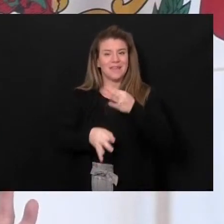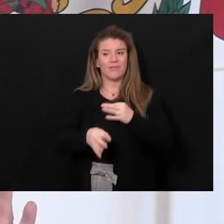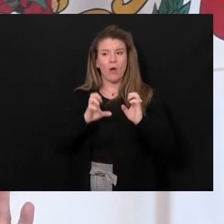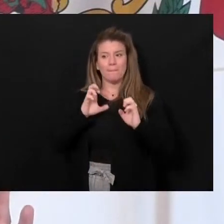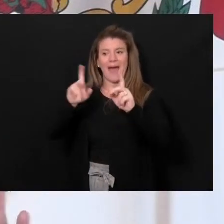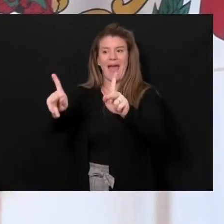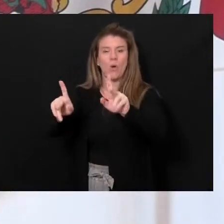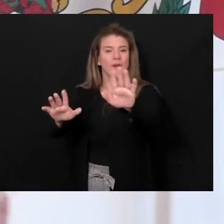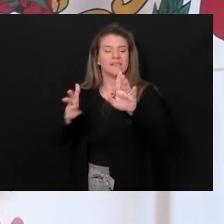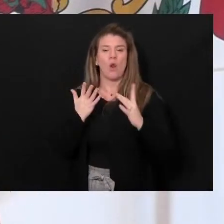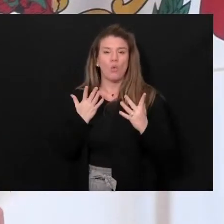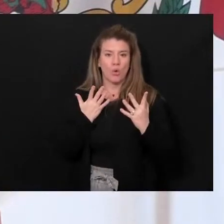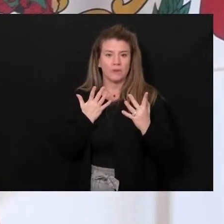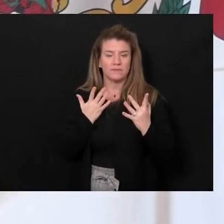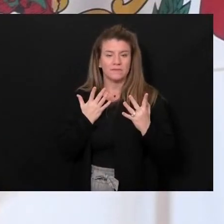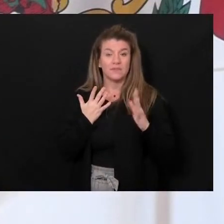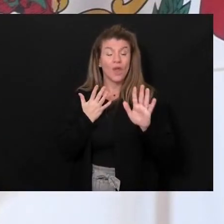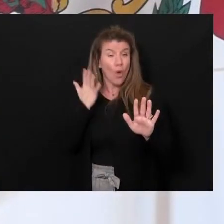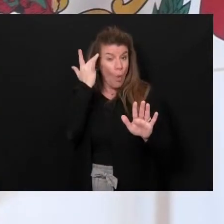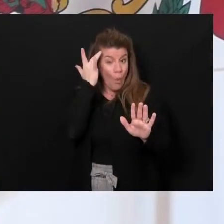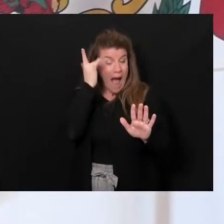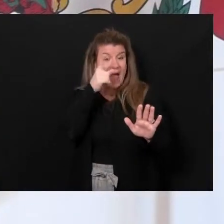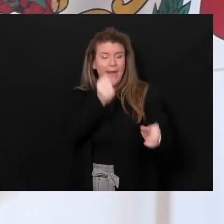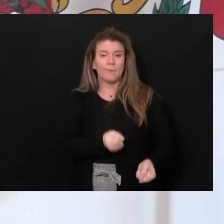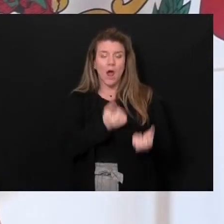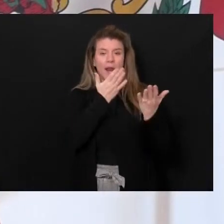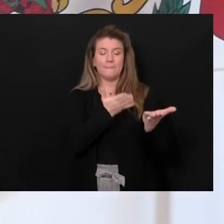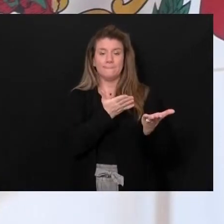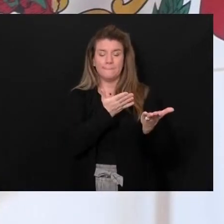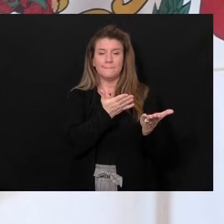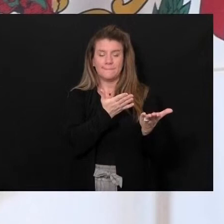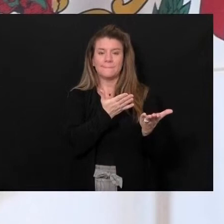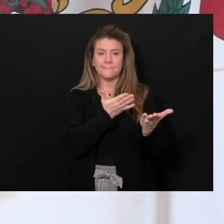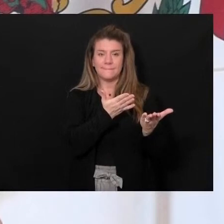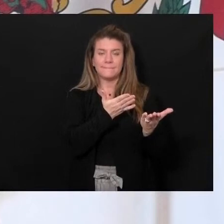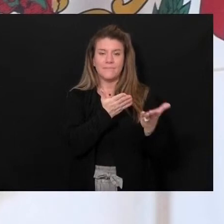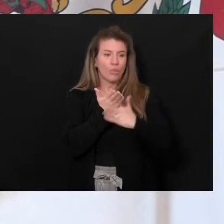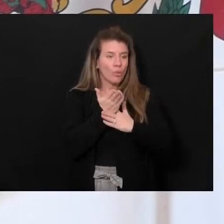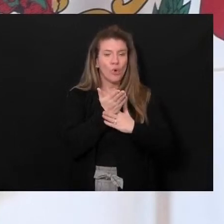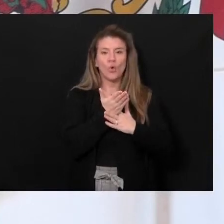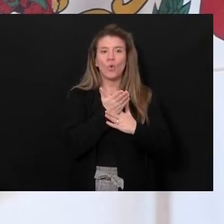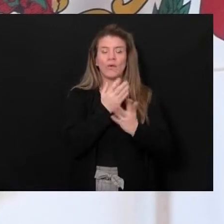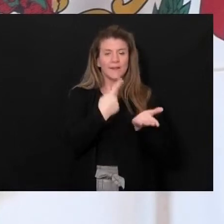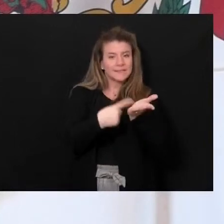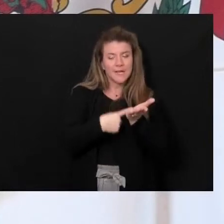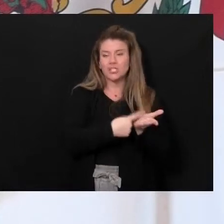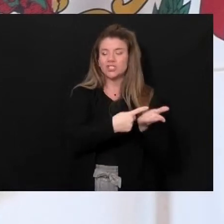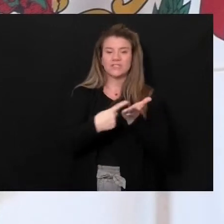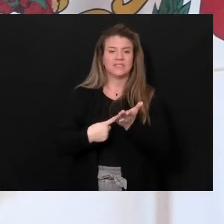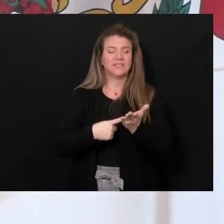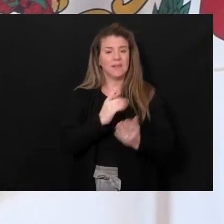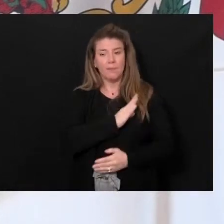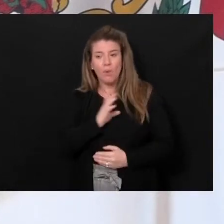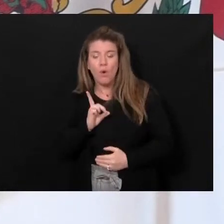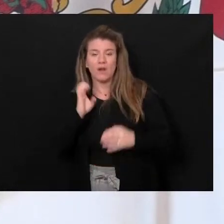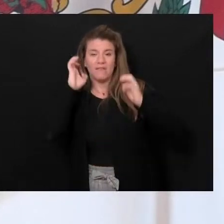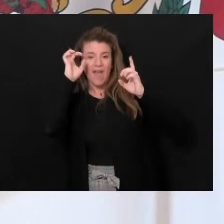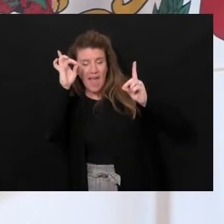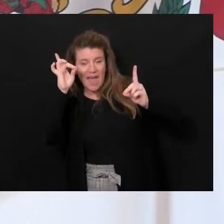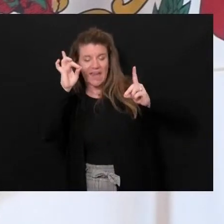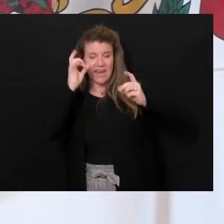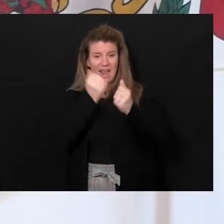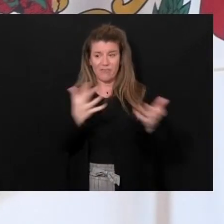on, because it was brought to us and everything from, you know, through the discussions of the Board of Ed and